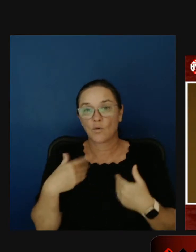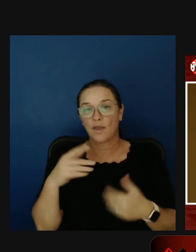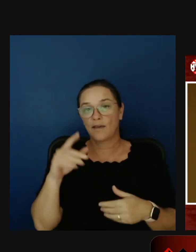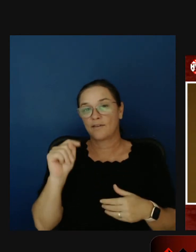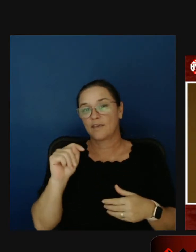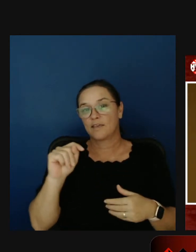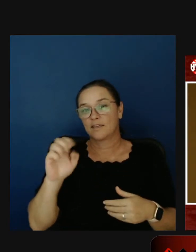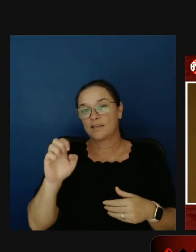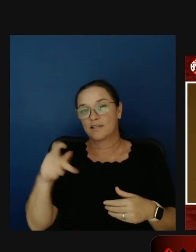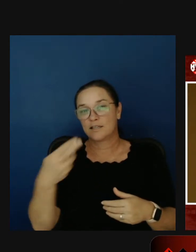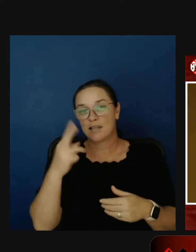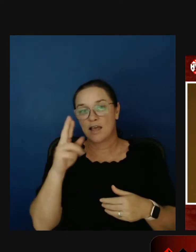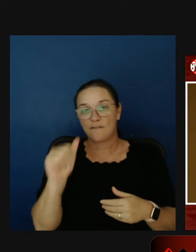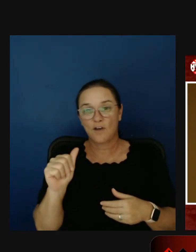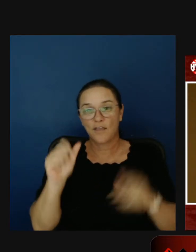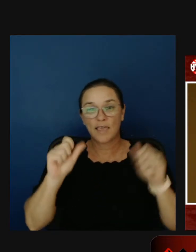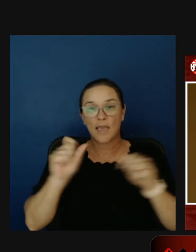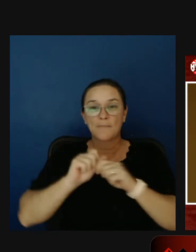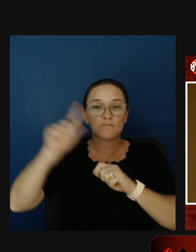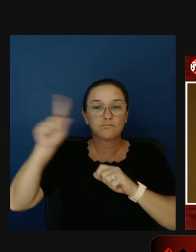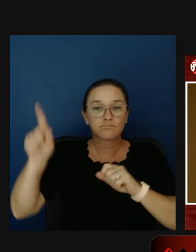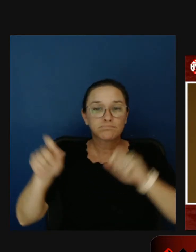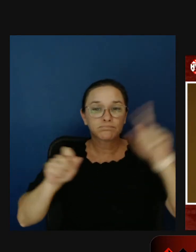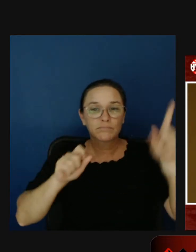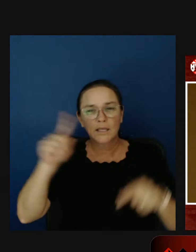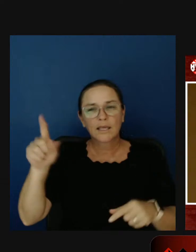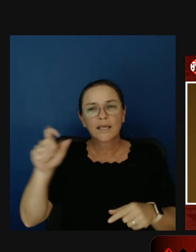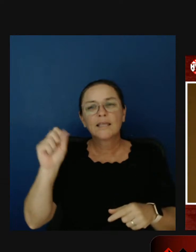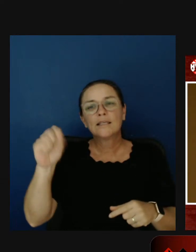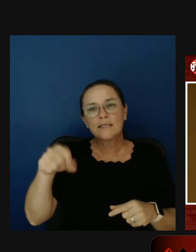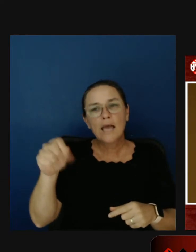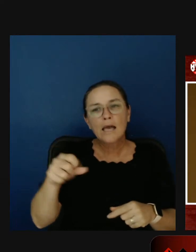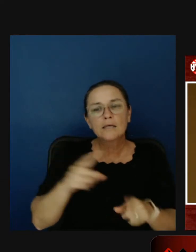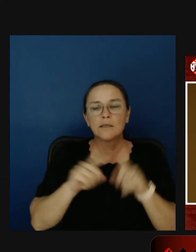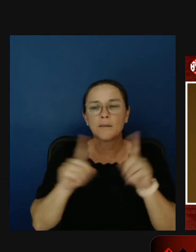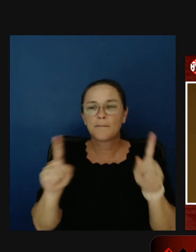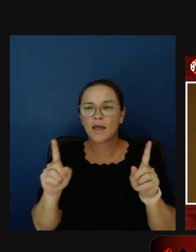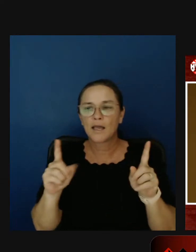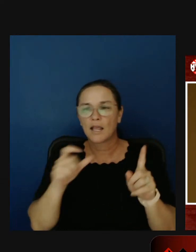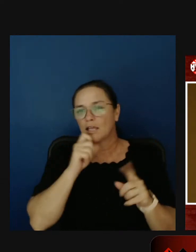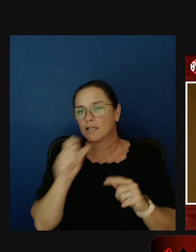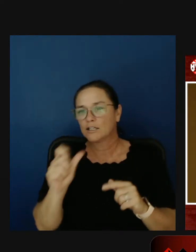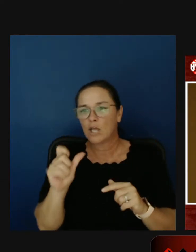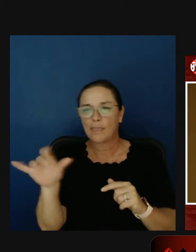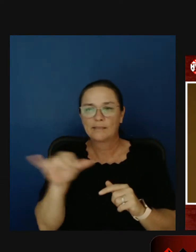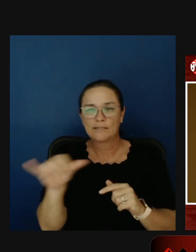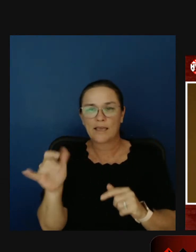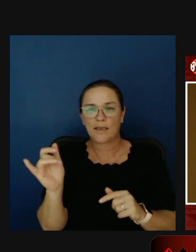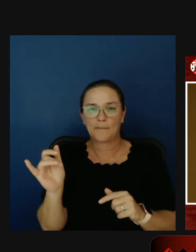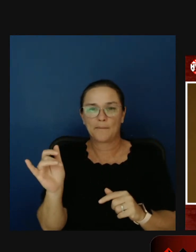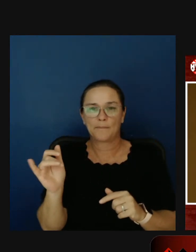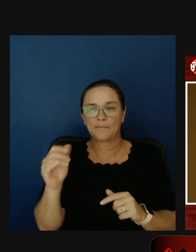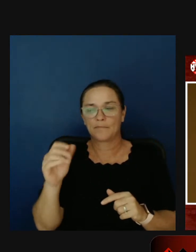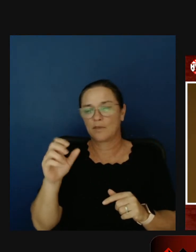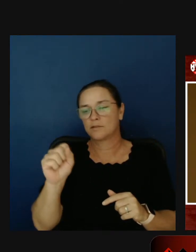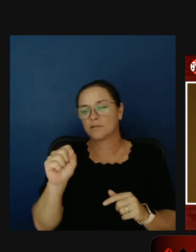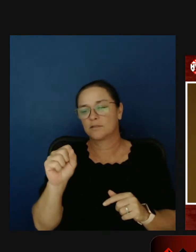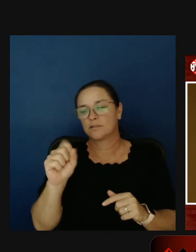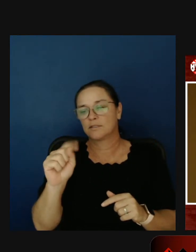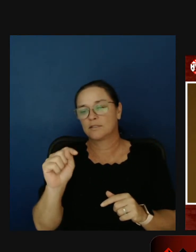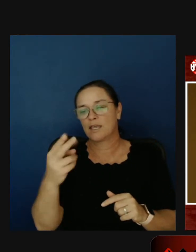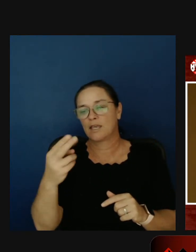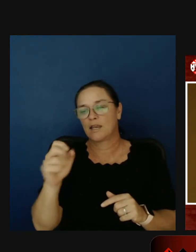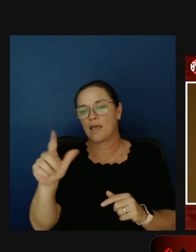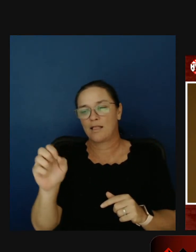explosive deposits that can be thrown in the air? Yes, but not as extensive as, say, something from Mount St. Helens. So not